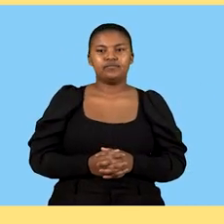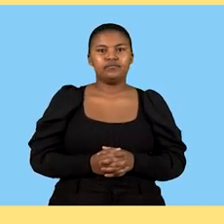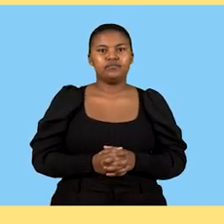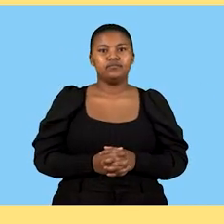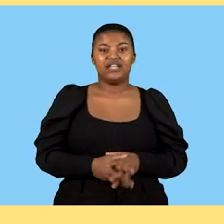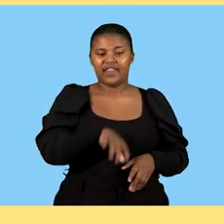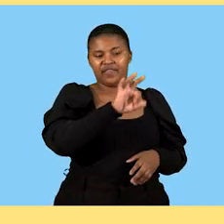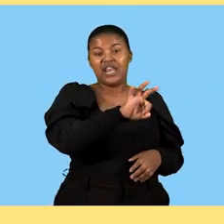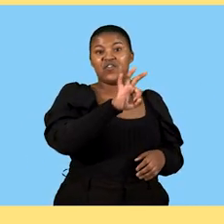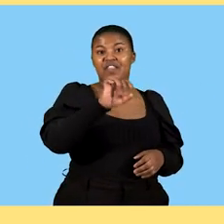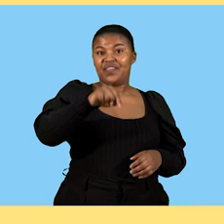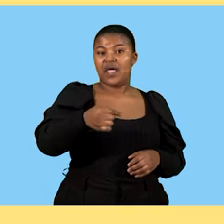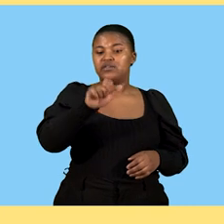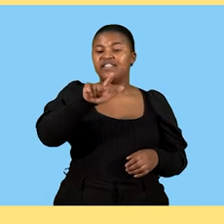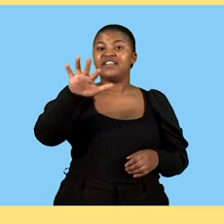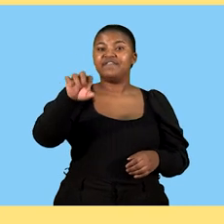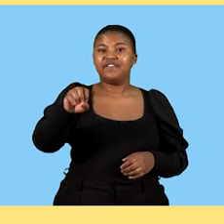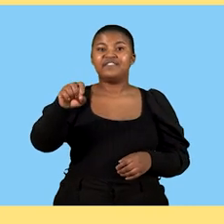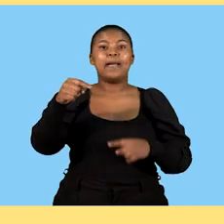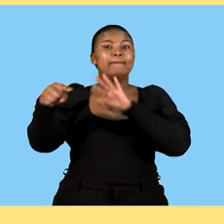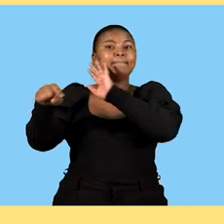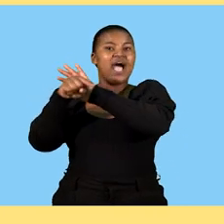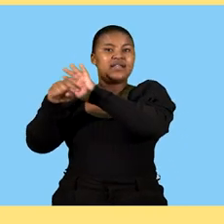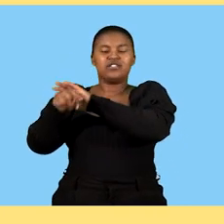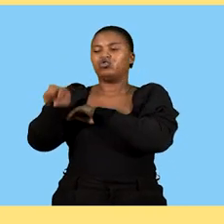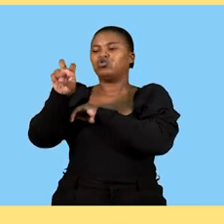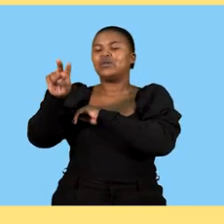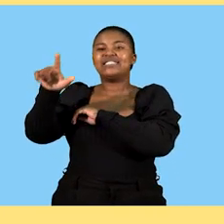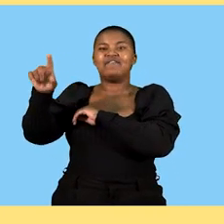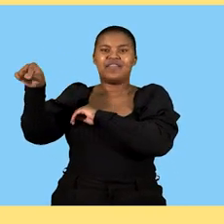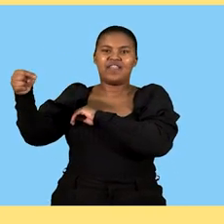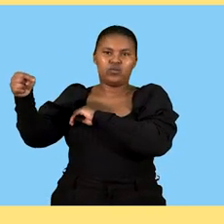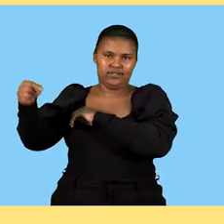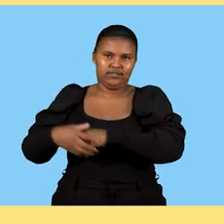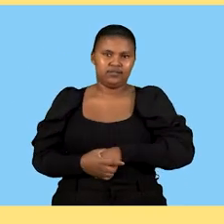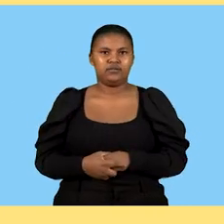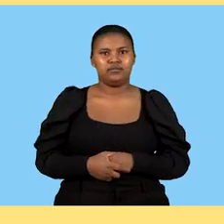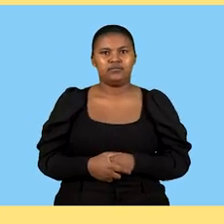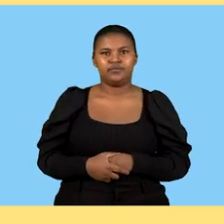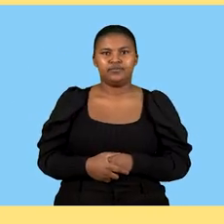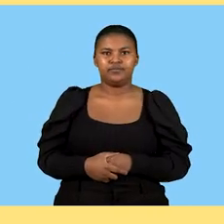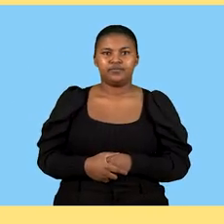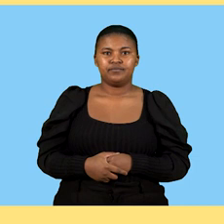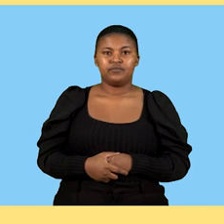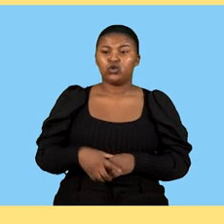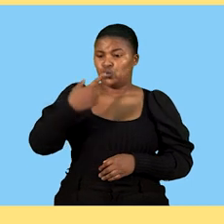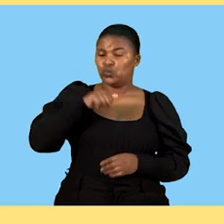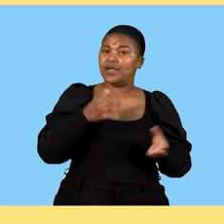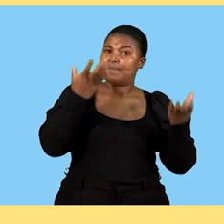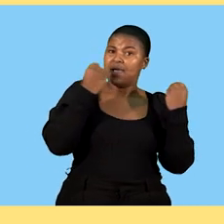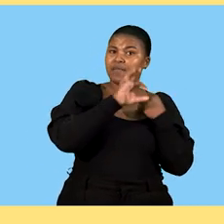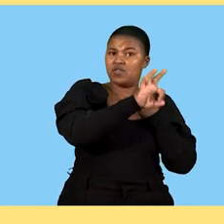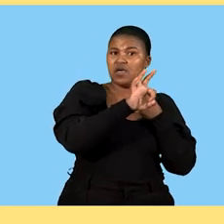adjustment, the telephone account for the past 2 months has not been paid. Telephone cost per month is